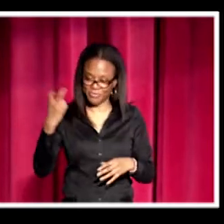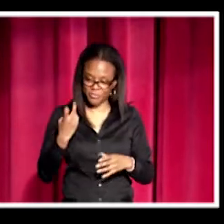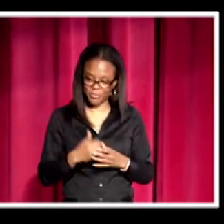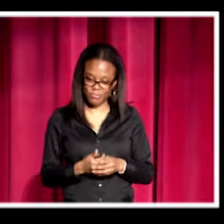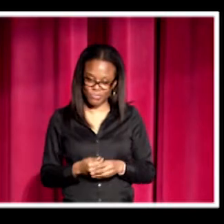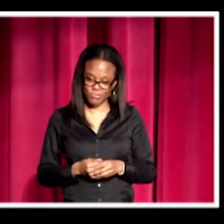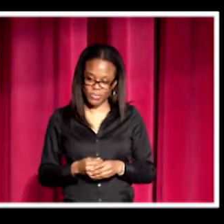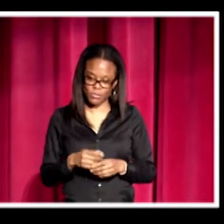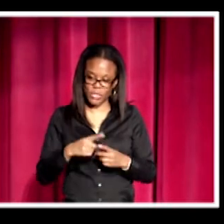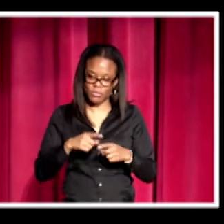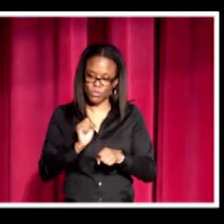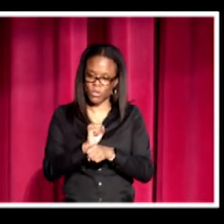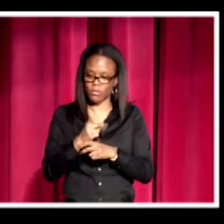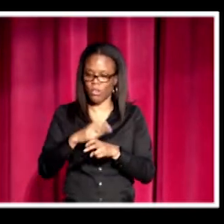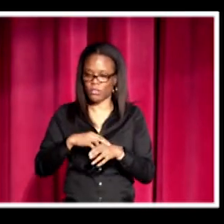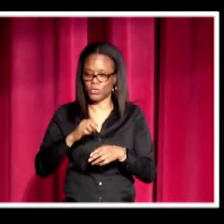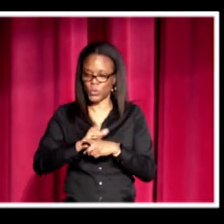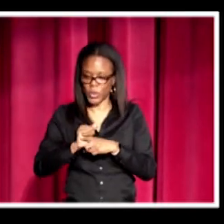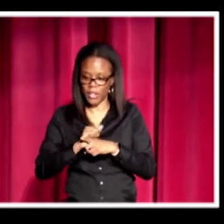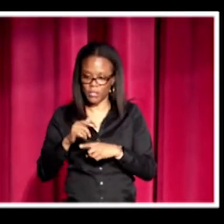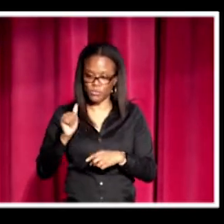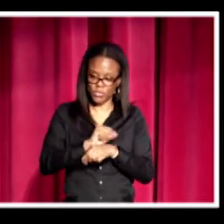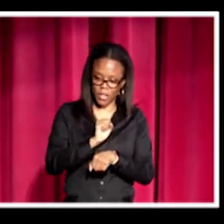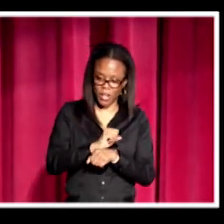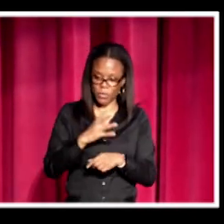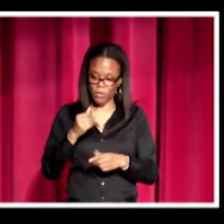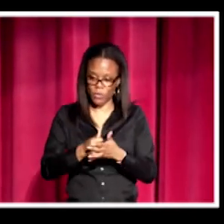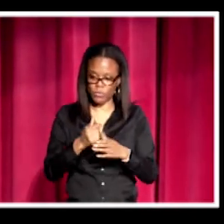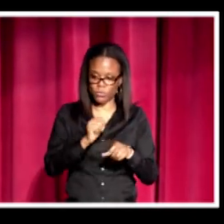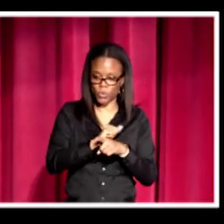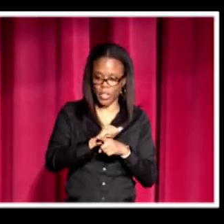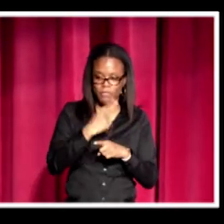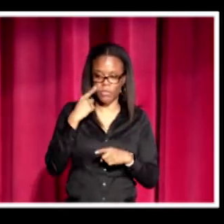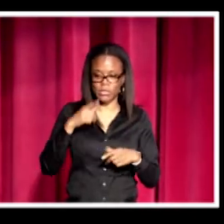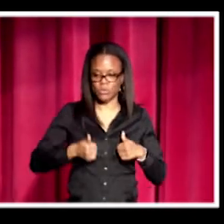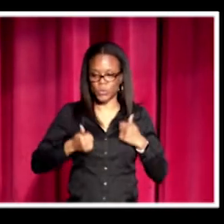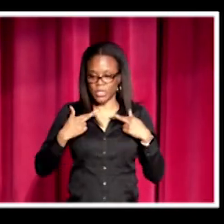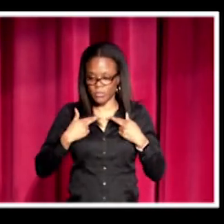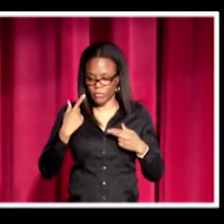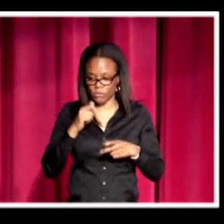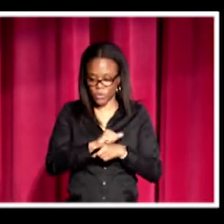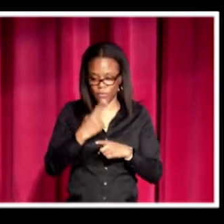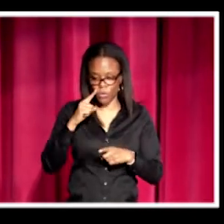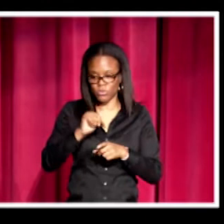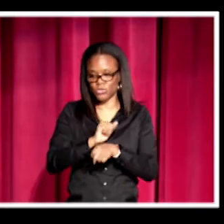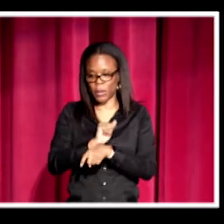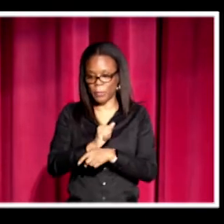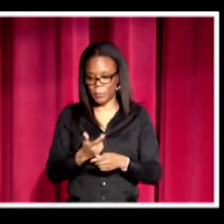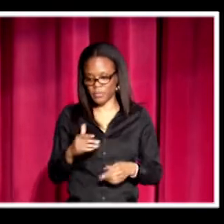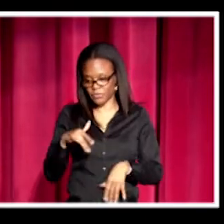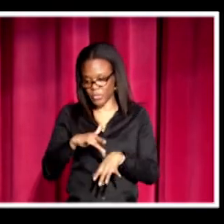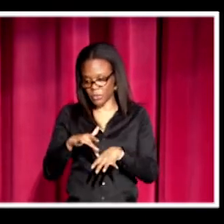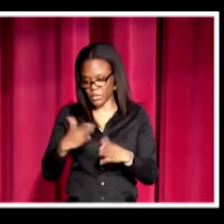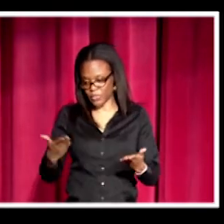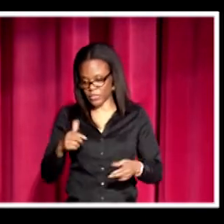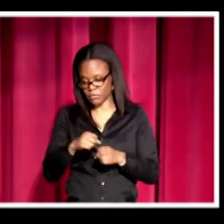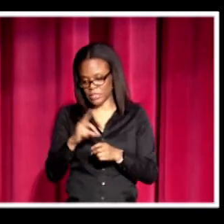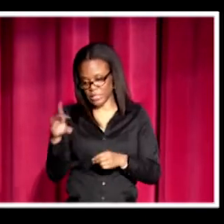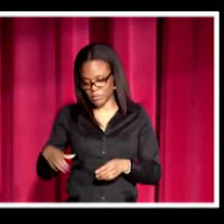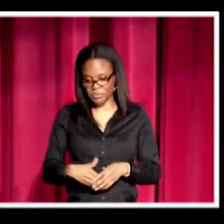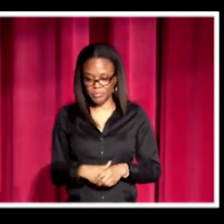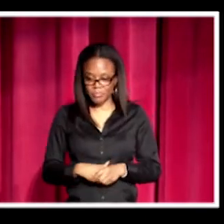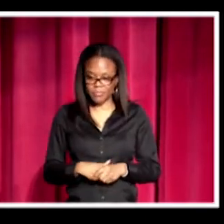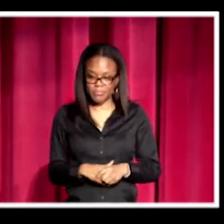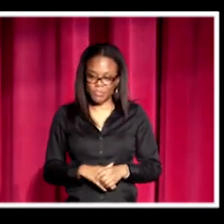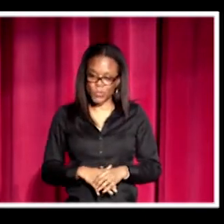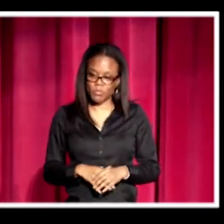and apprenticeship programs that train DC residents for the jobs available in DC right now.